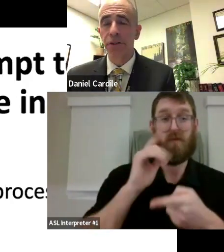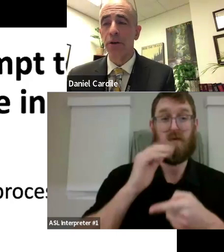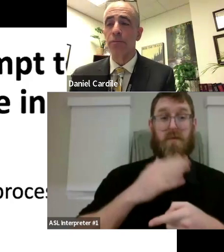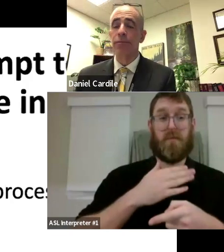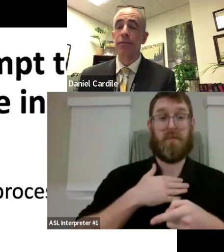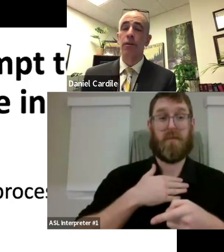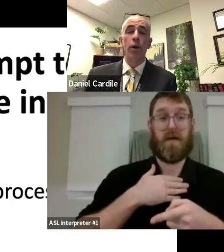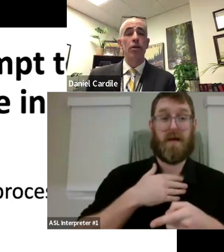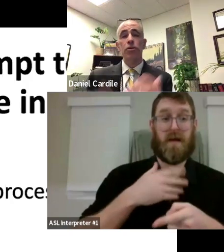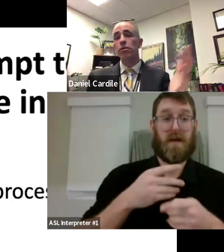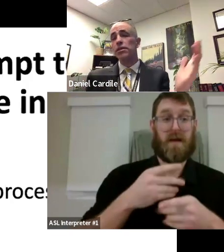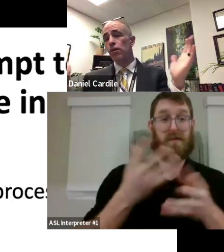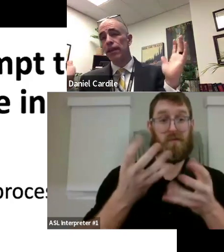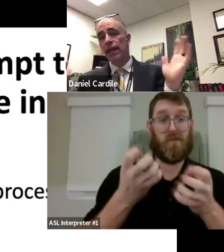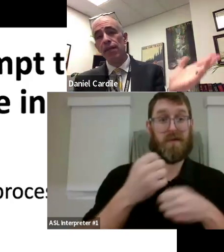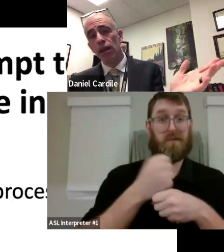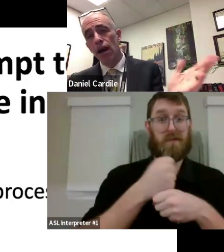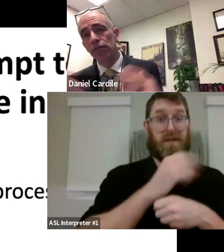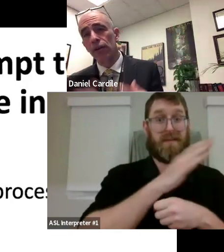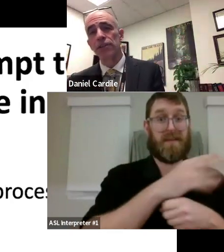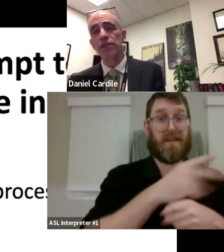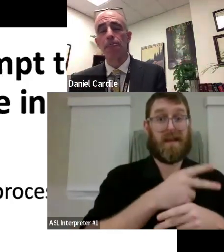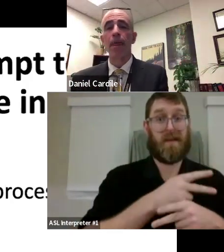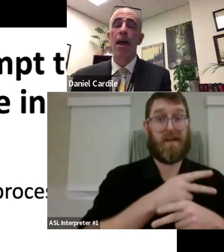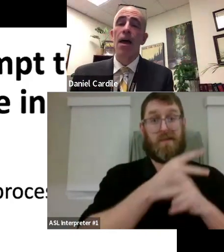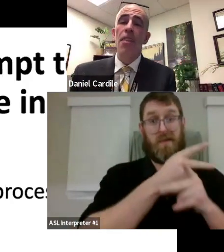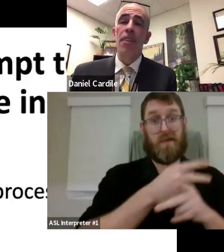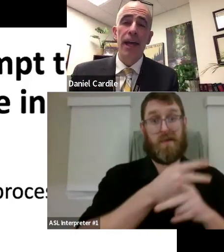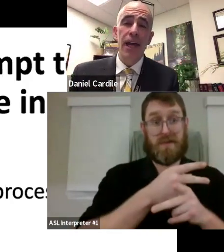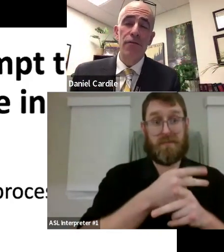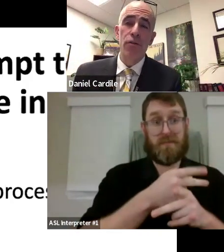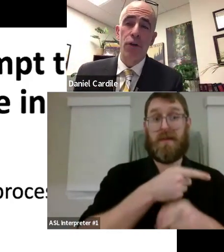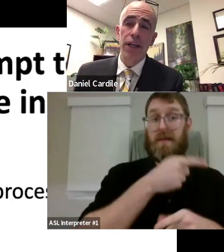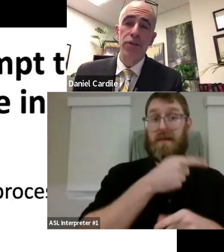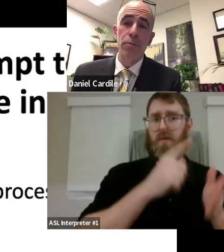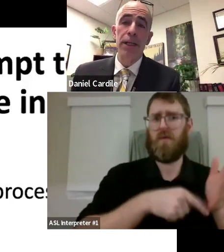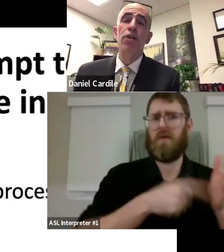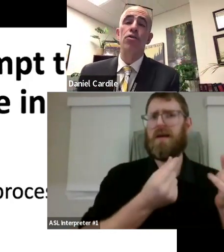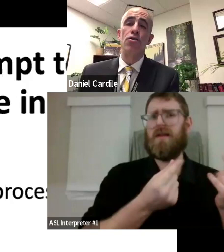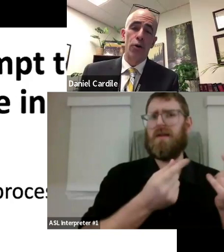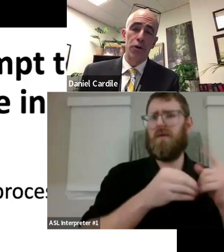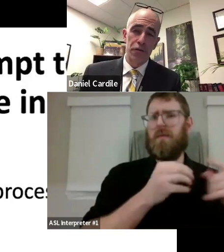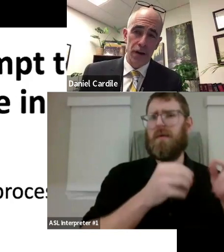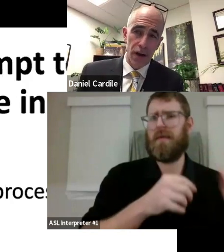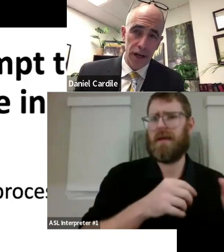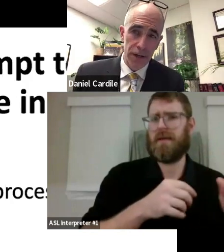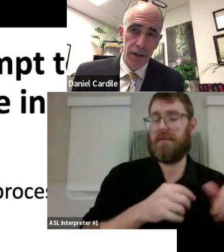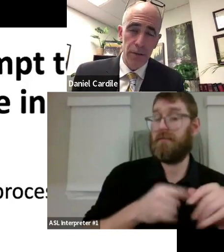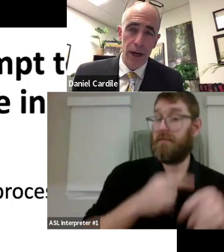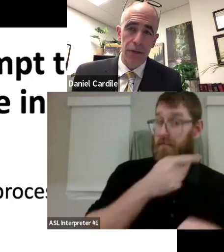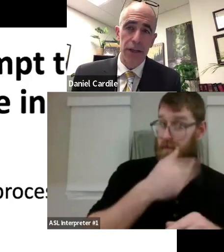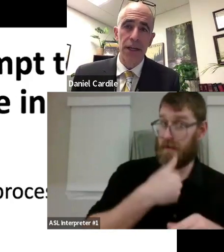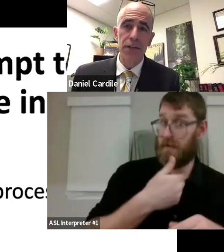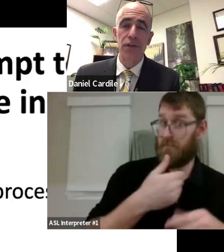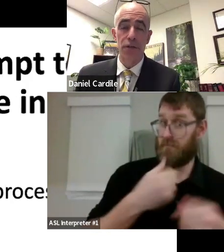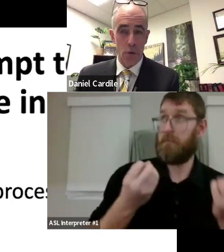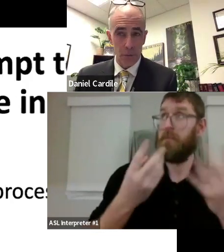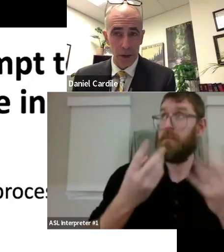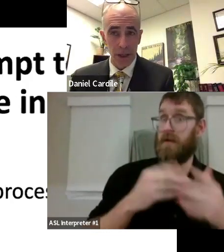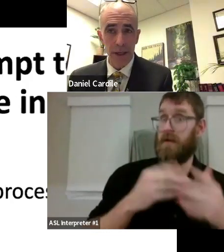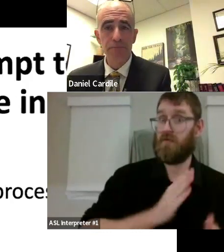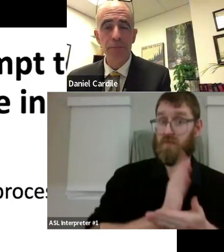in doing so? Well, it turns out they have a lot of rights. They have the right to be notified about the